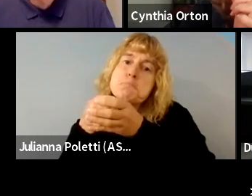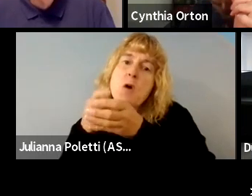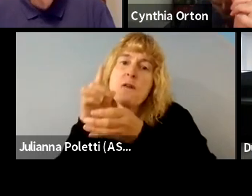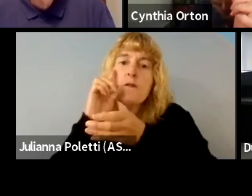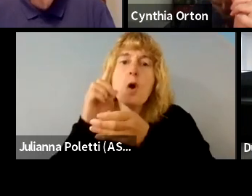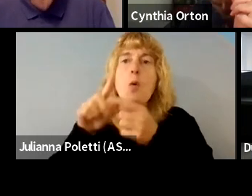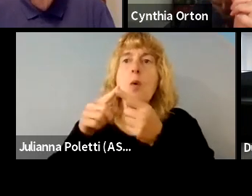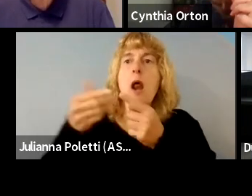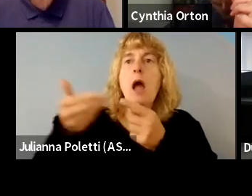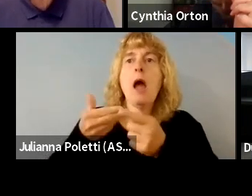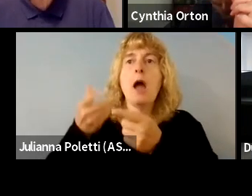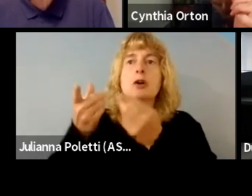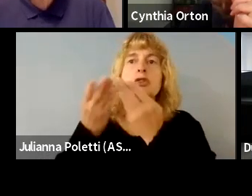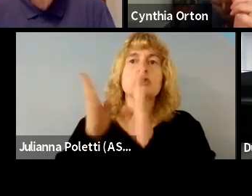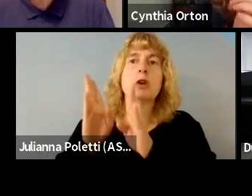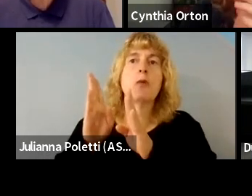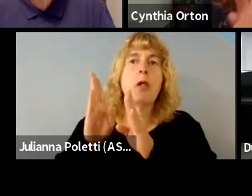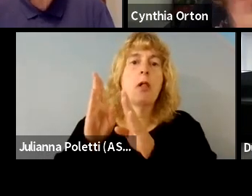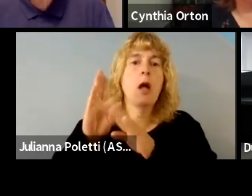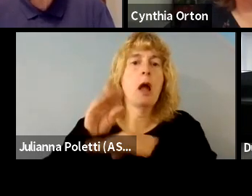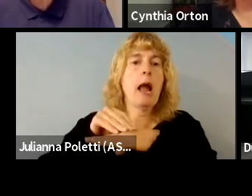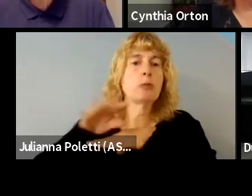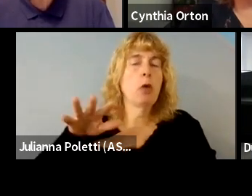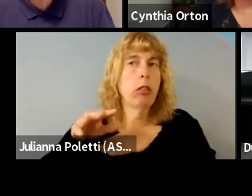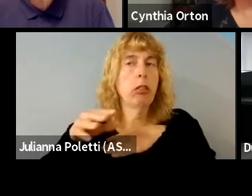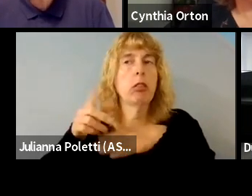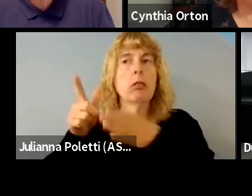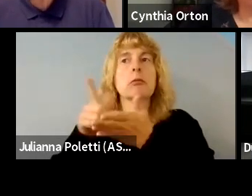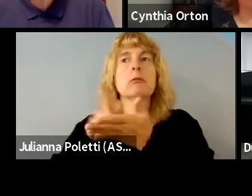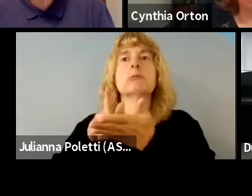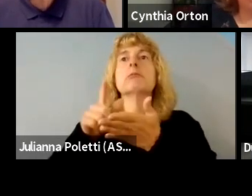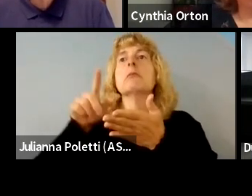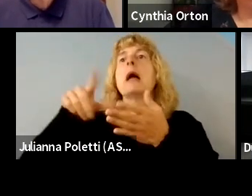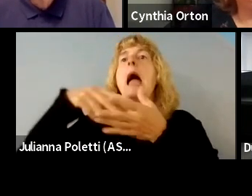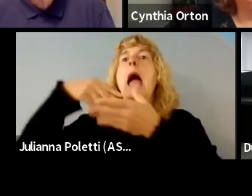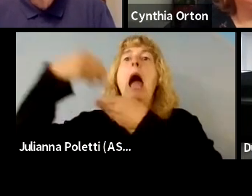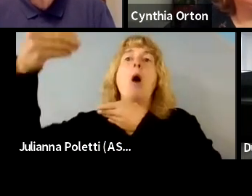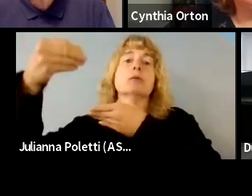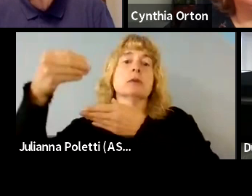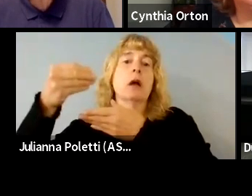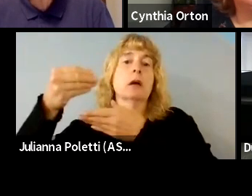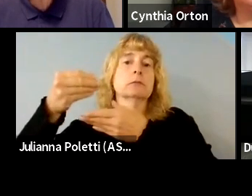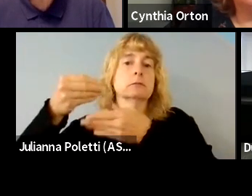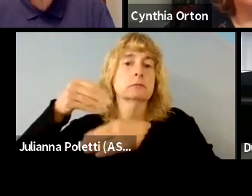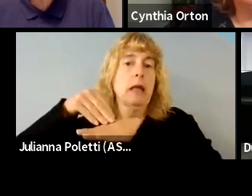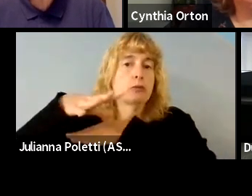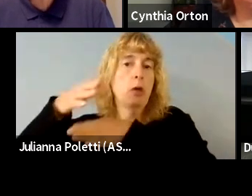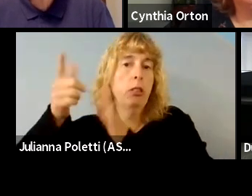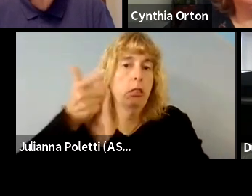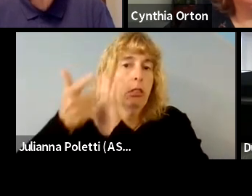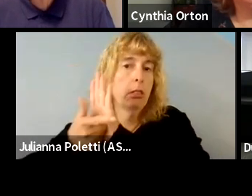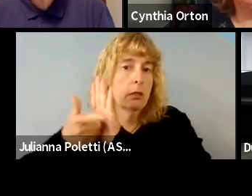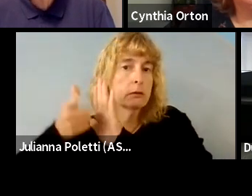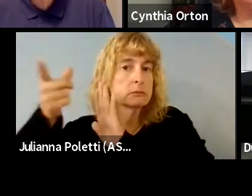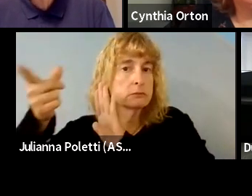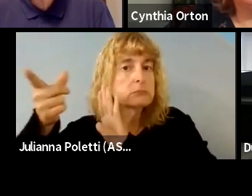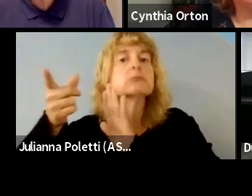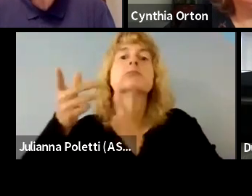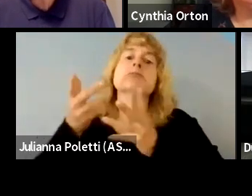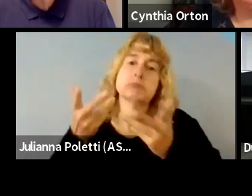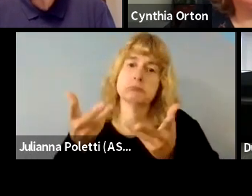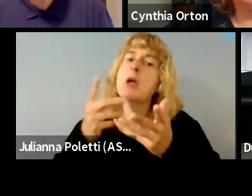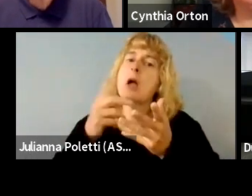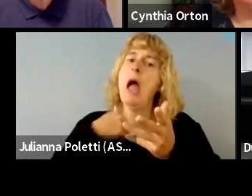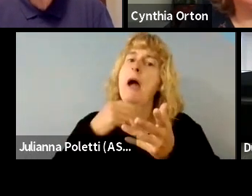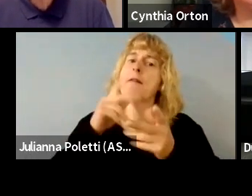general counsel and the outside counsel. And there's certain people in this group that have that skill set, that understand the legal environment, and they should